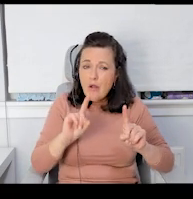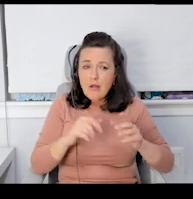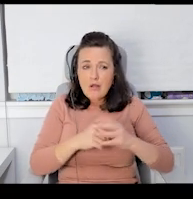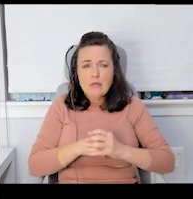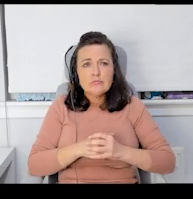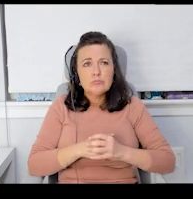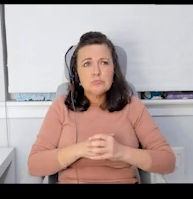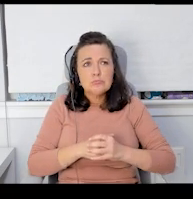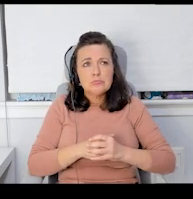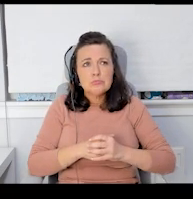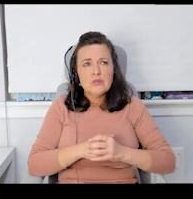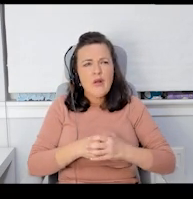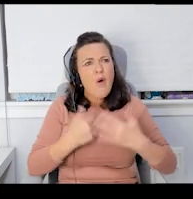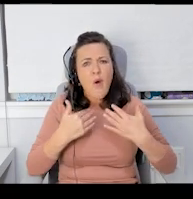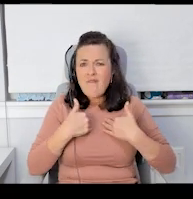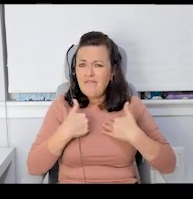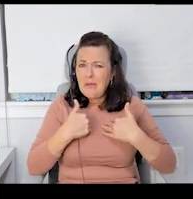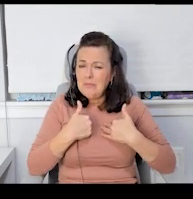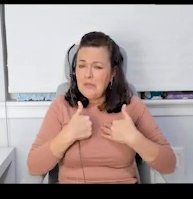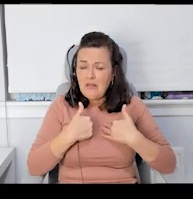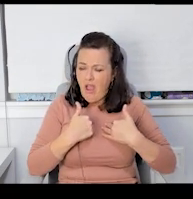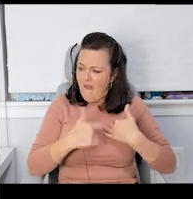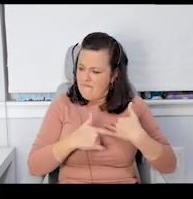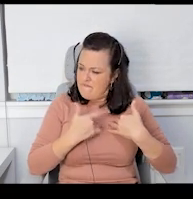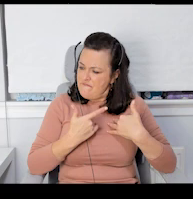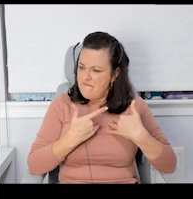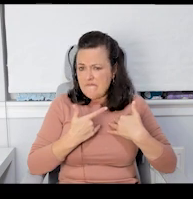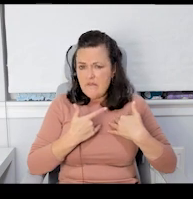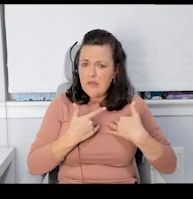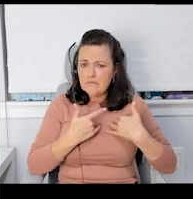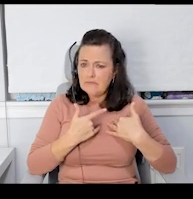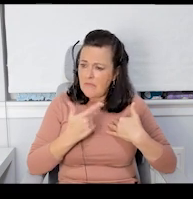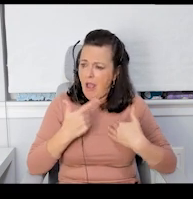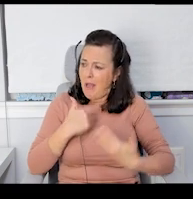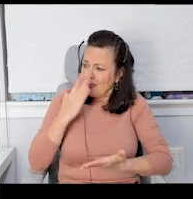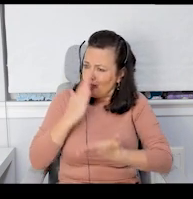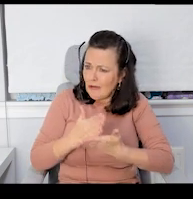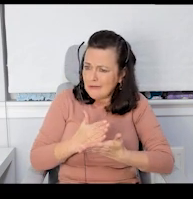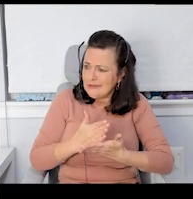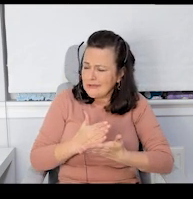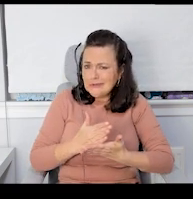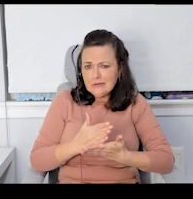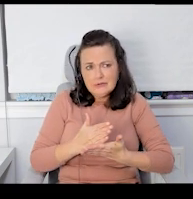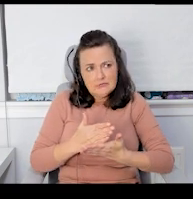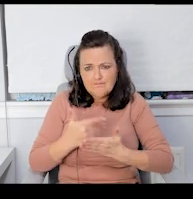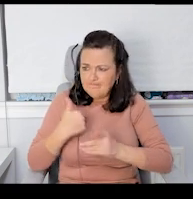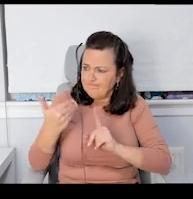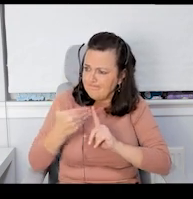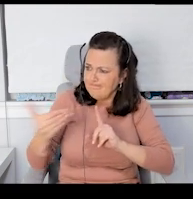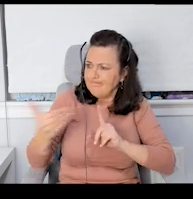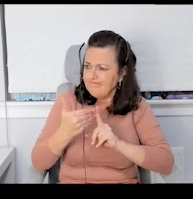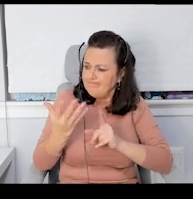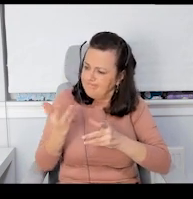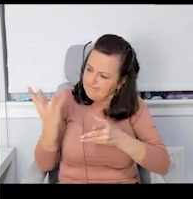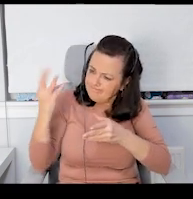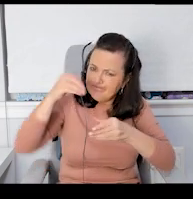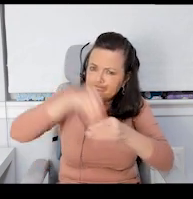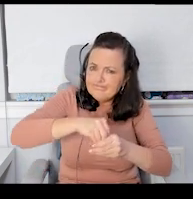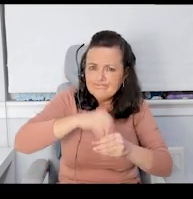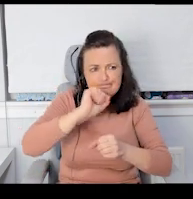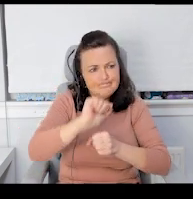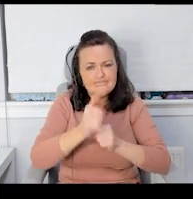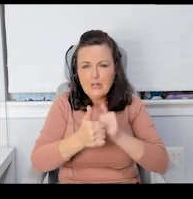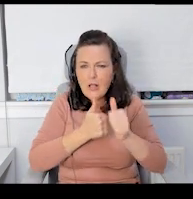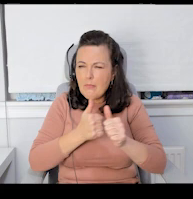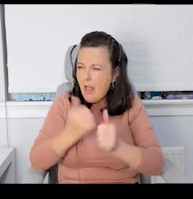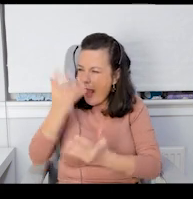trusted, embedded, experienced member in a team. You kind of grow with the company and you sort of learn from the start. You start learning